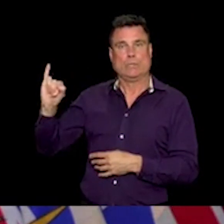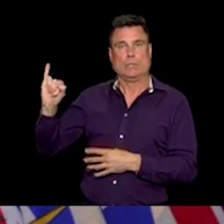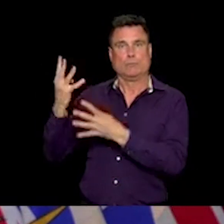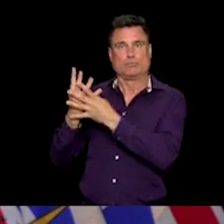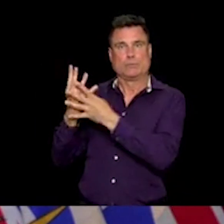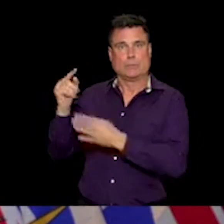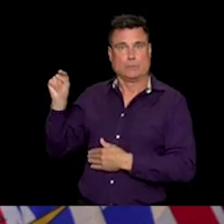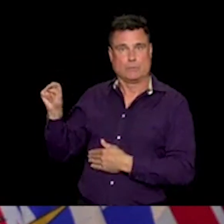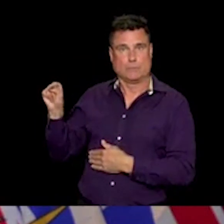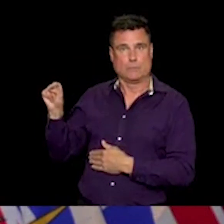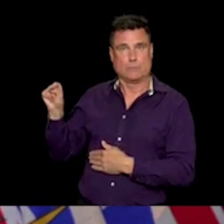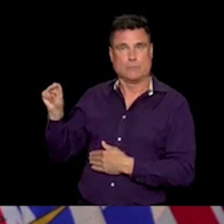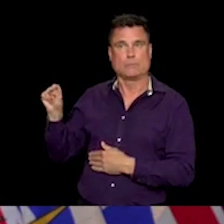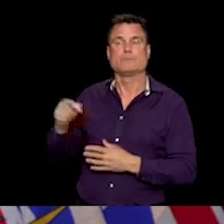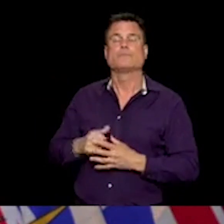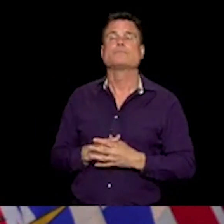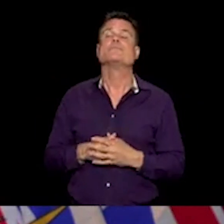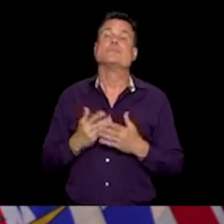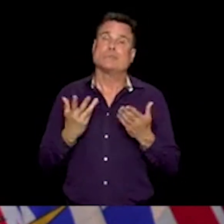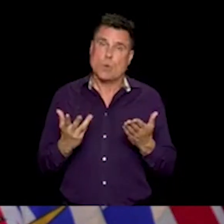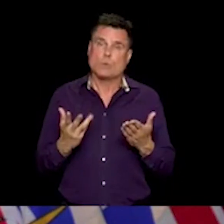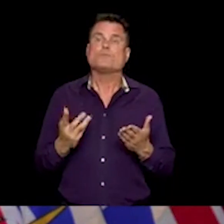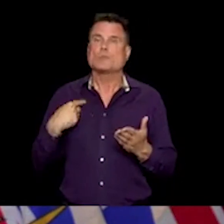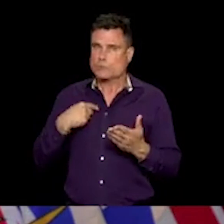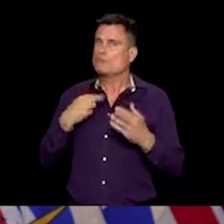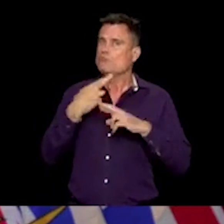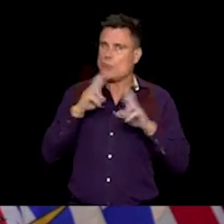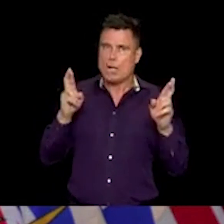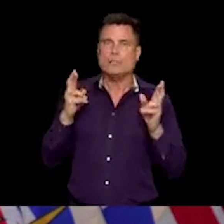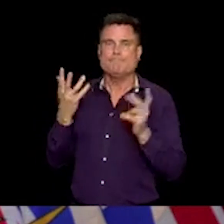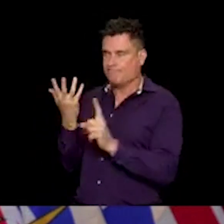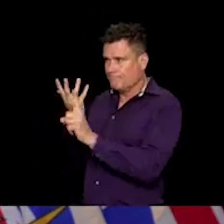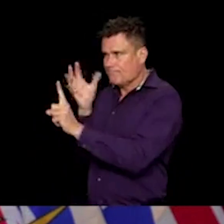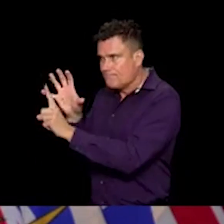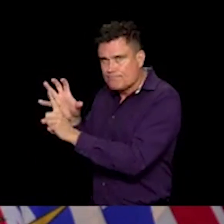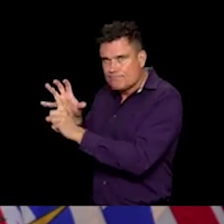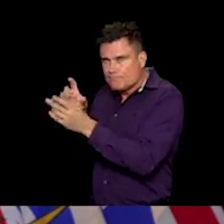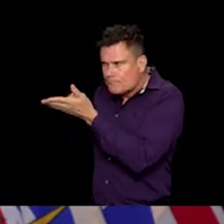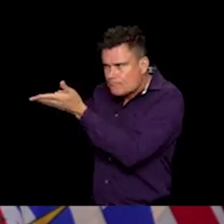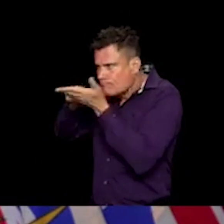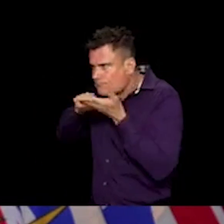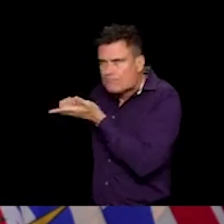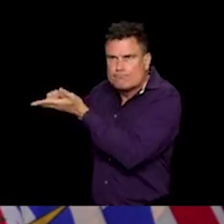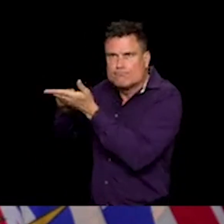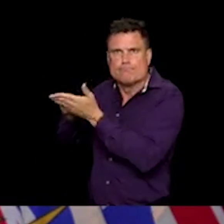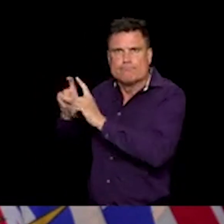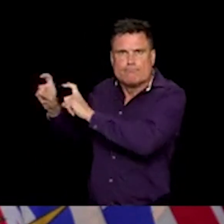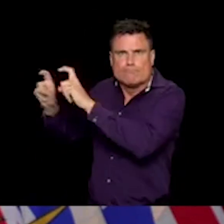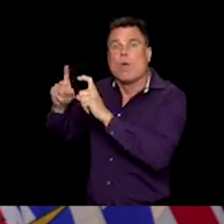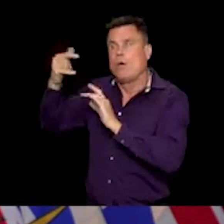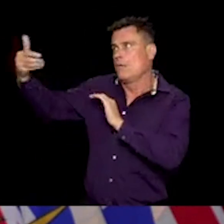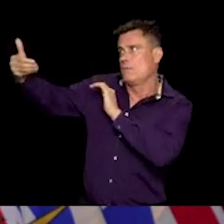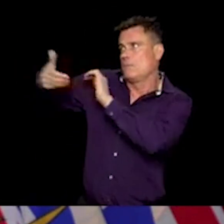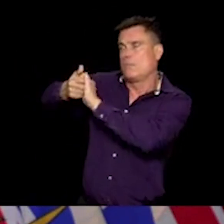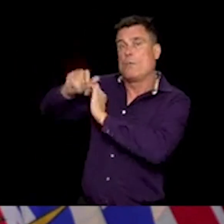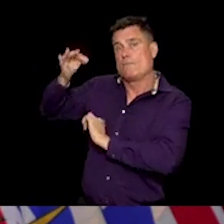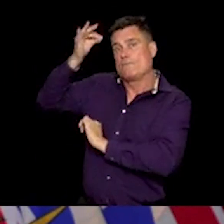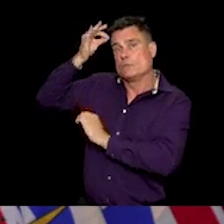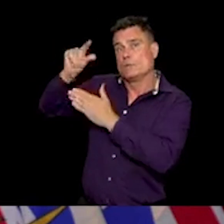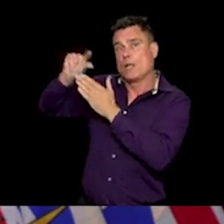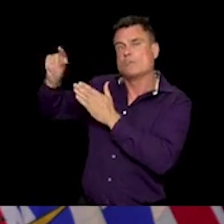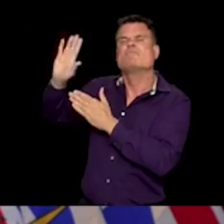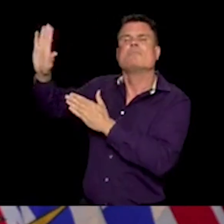including 329 residents and 208 staff. In terms of community